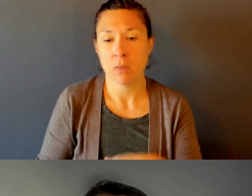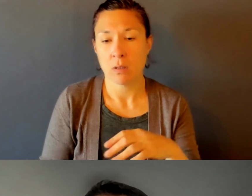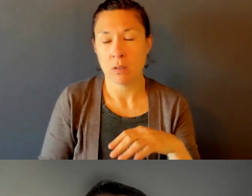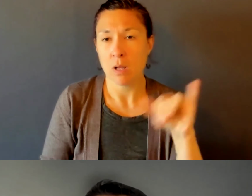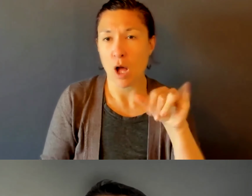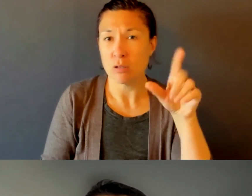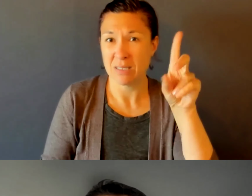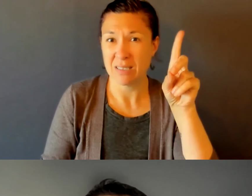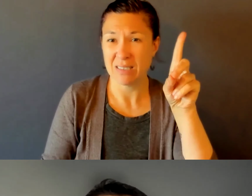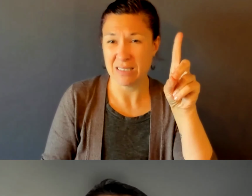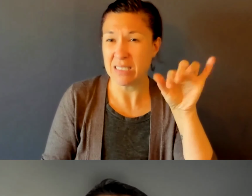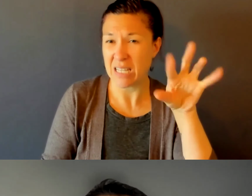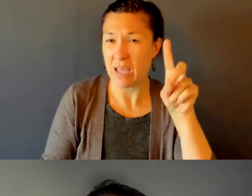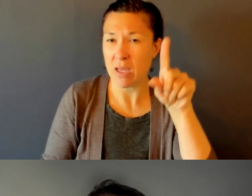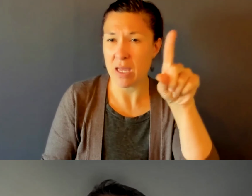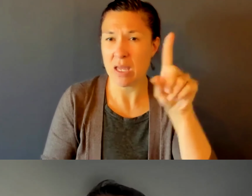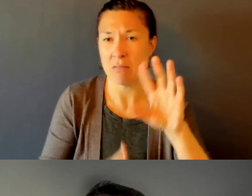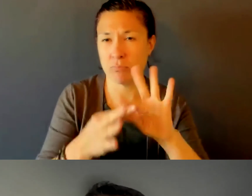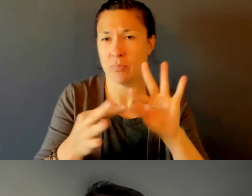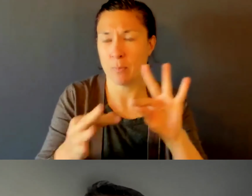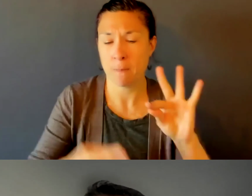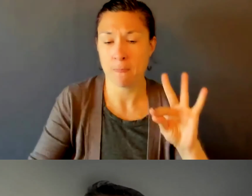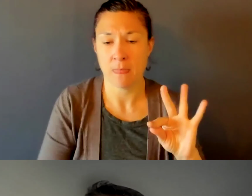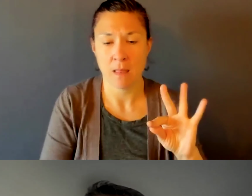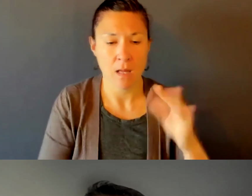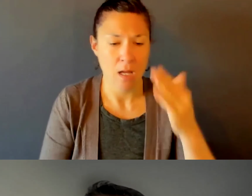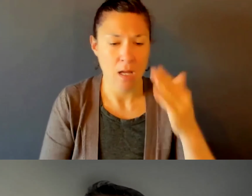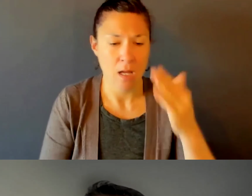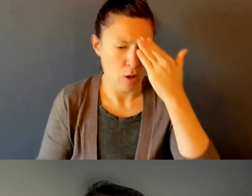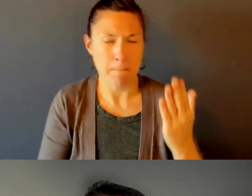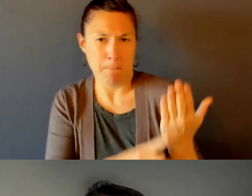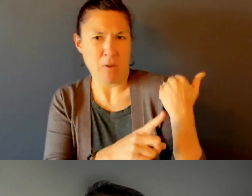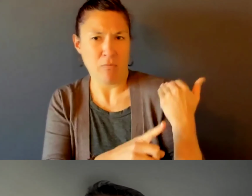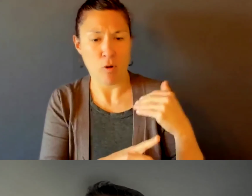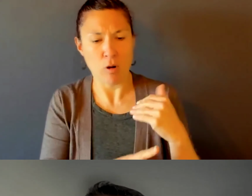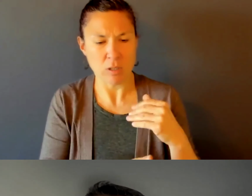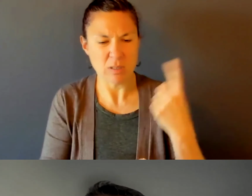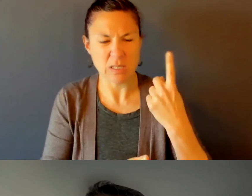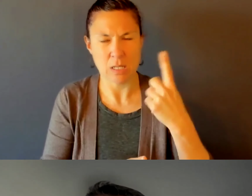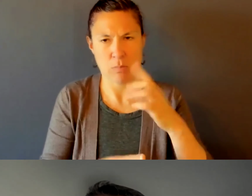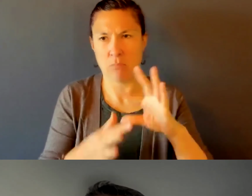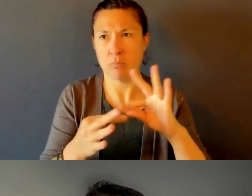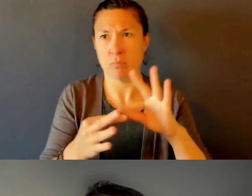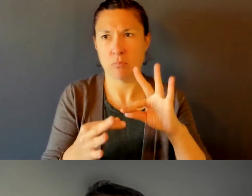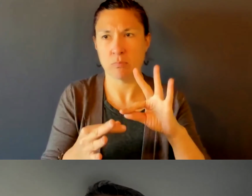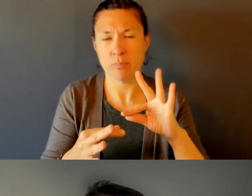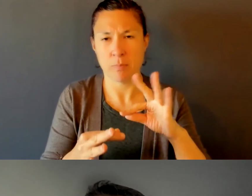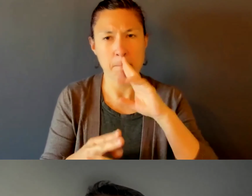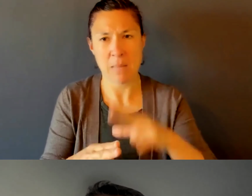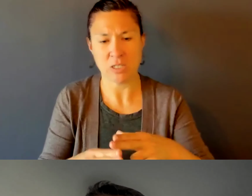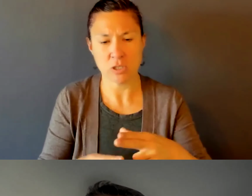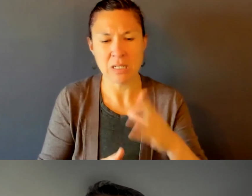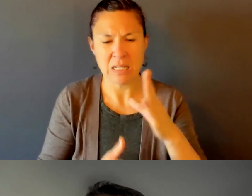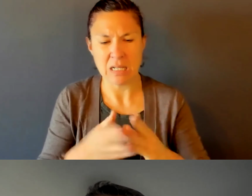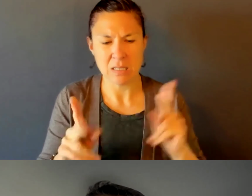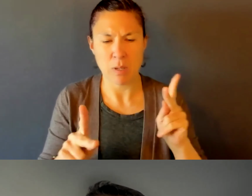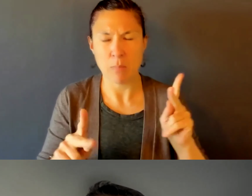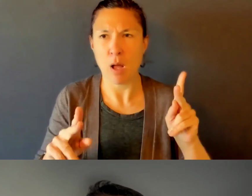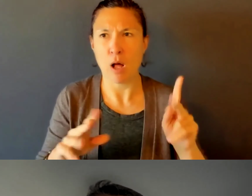to wrap around to something we talked about earlier, I know that some people arrived a little bit late. We were talking